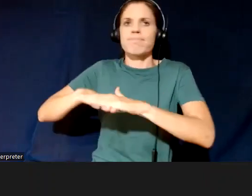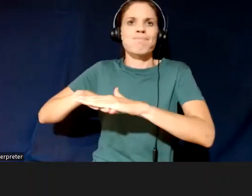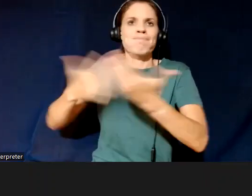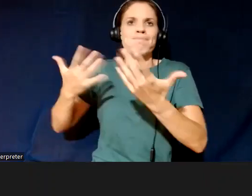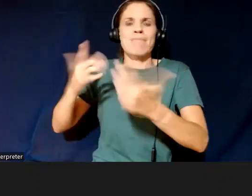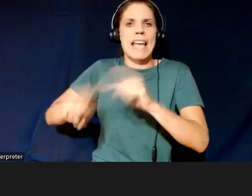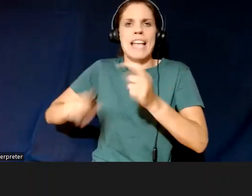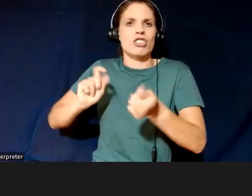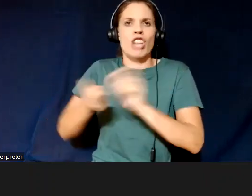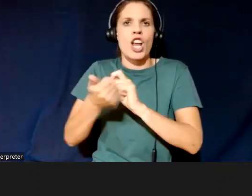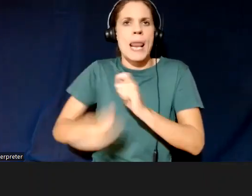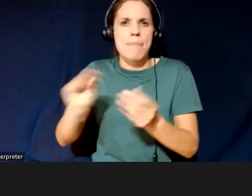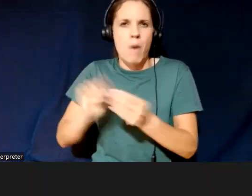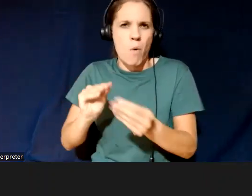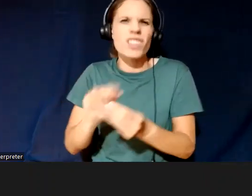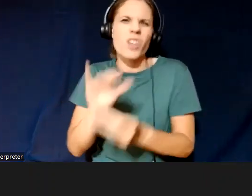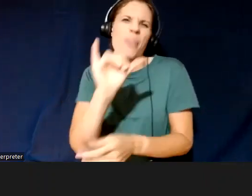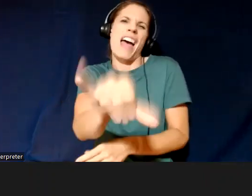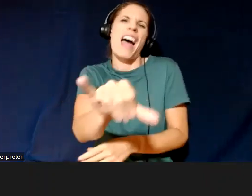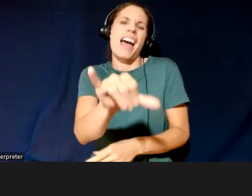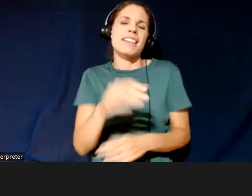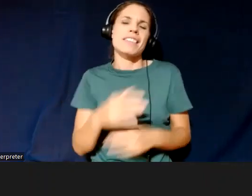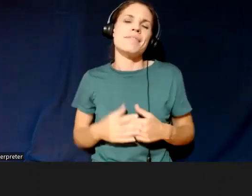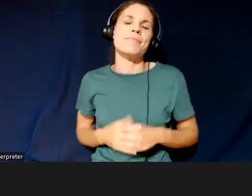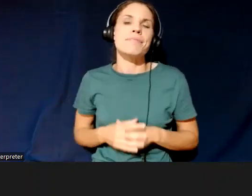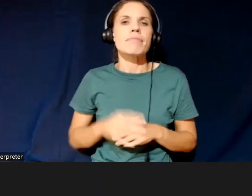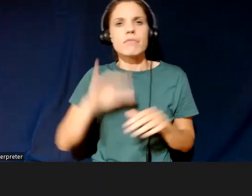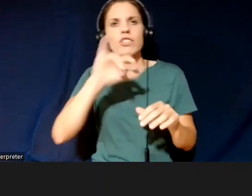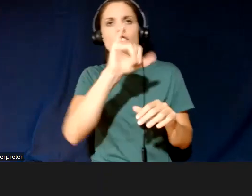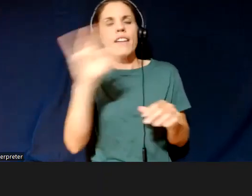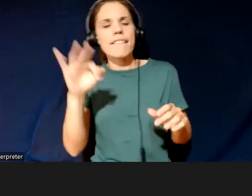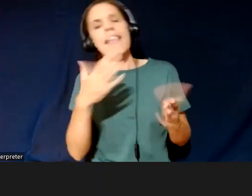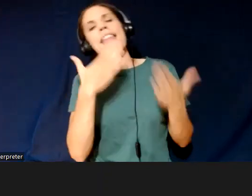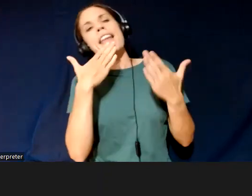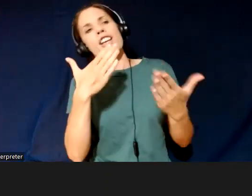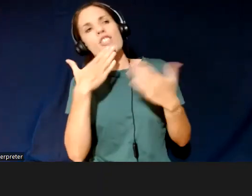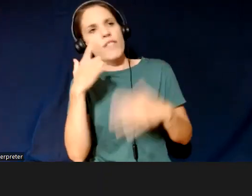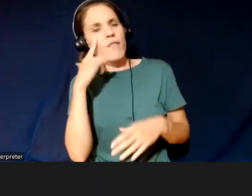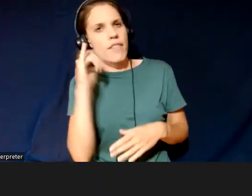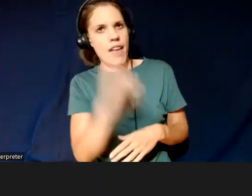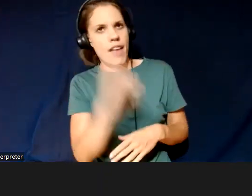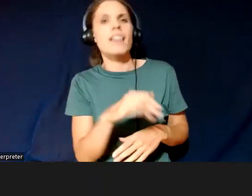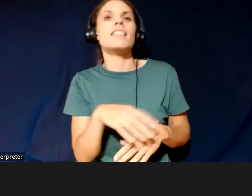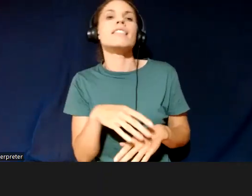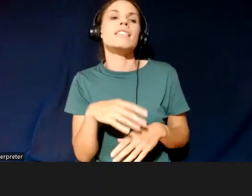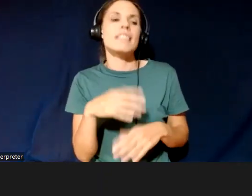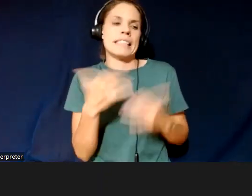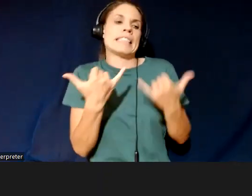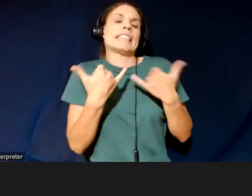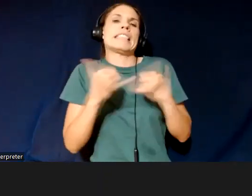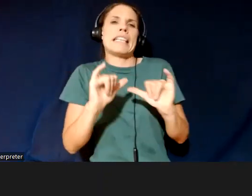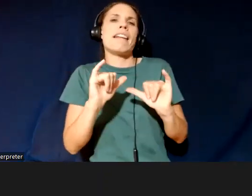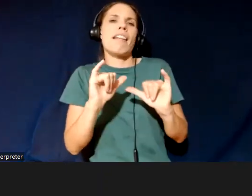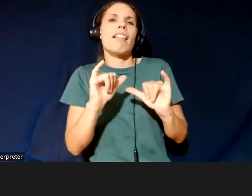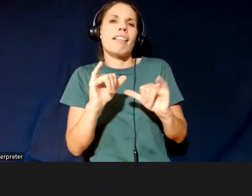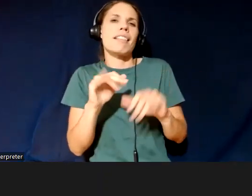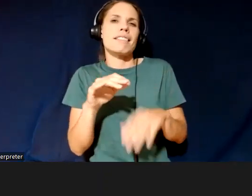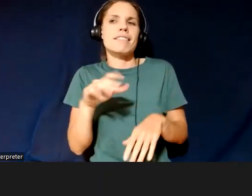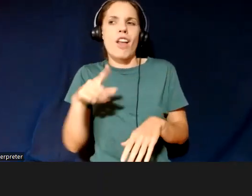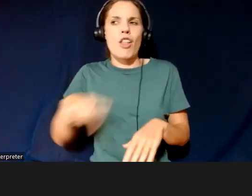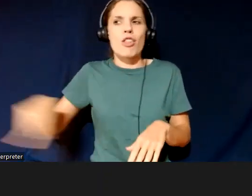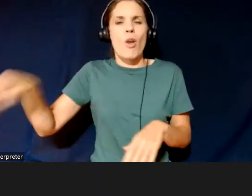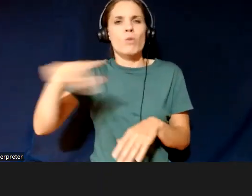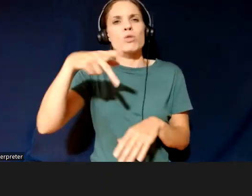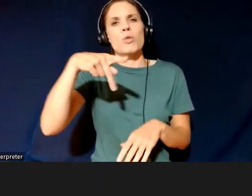think. Yeah, so thanks for that. And so this is kind of along this. So this is still on the practitioner side. And this is Orion saying,